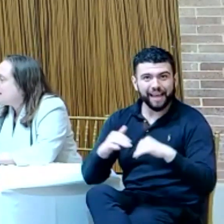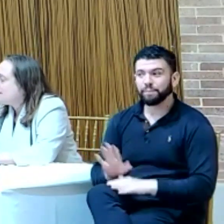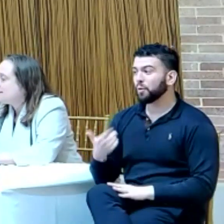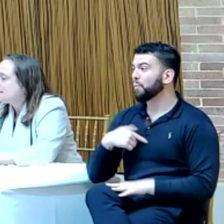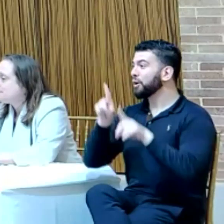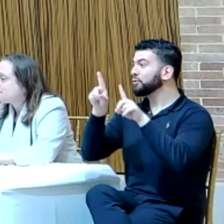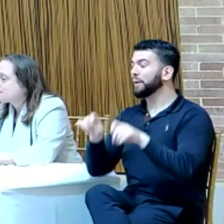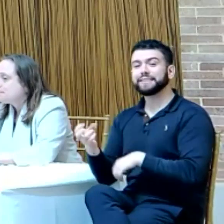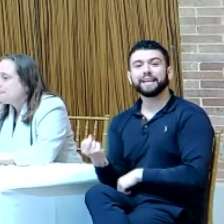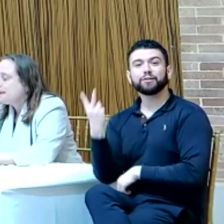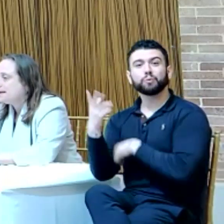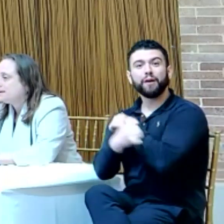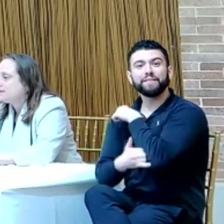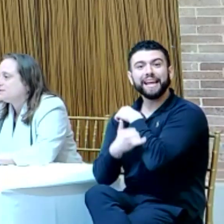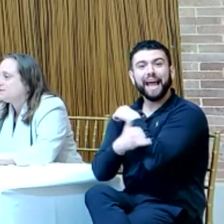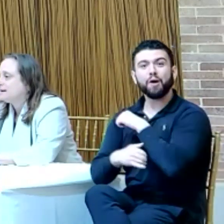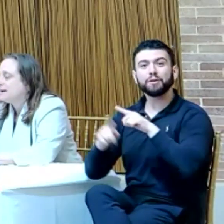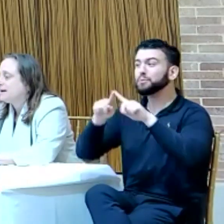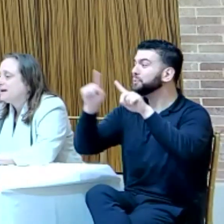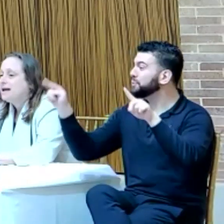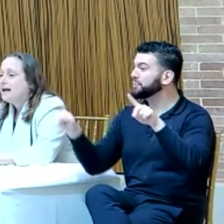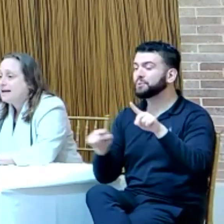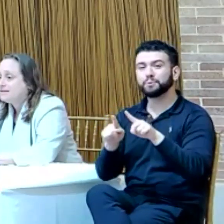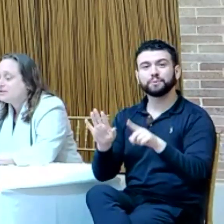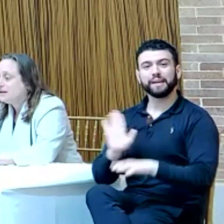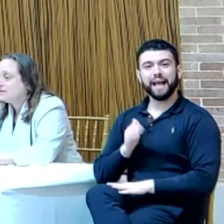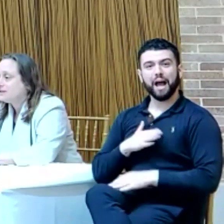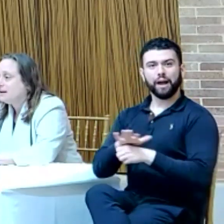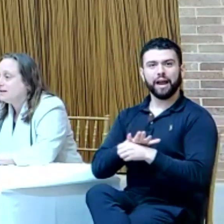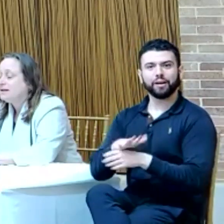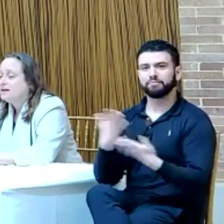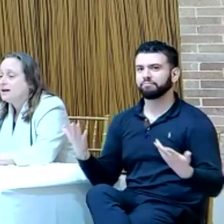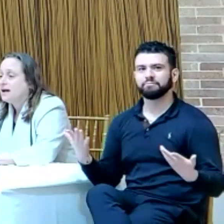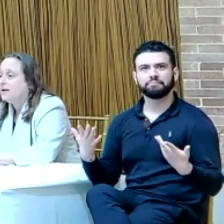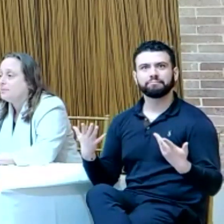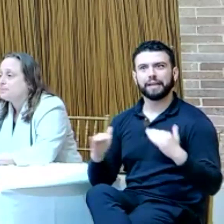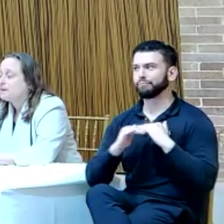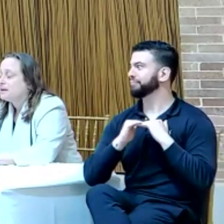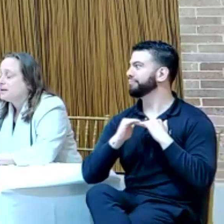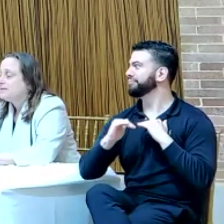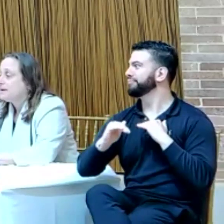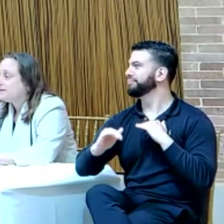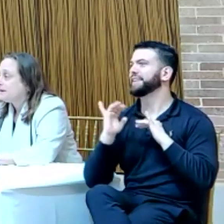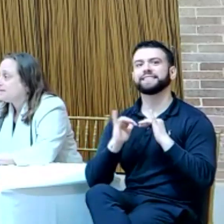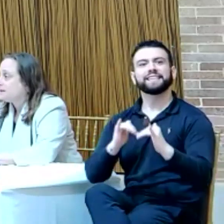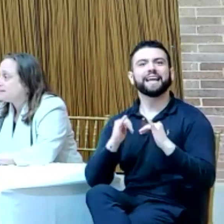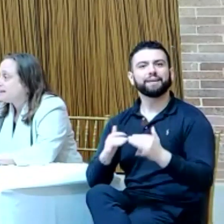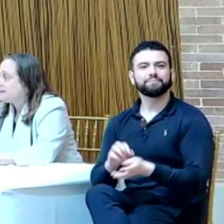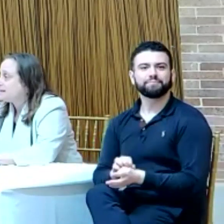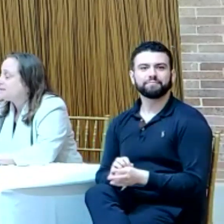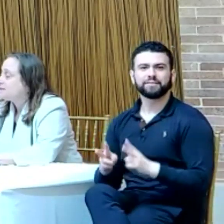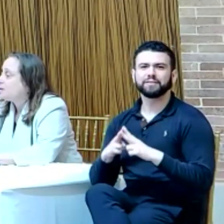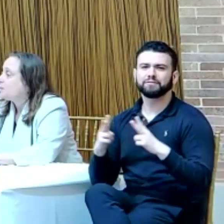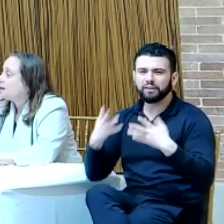12 counties in our service area hasn't changed at all um very very very